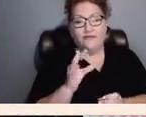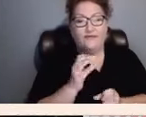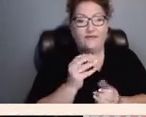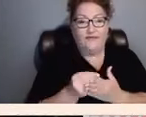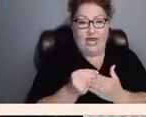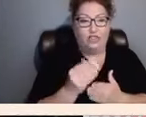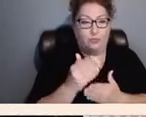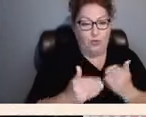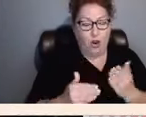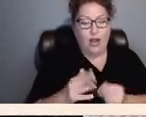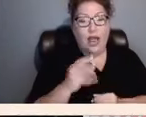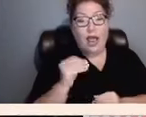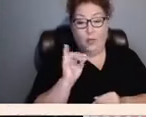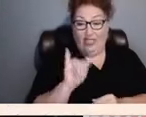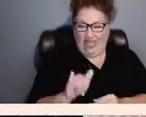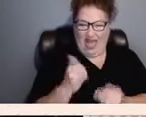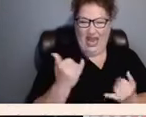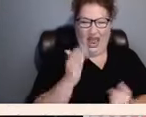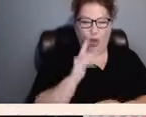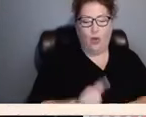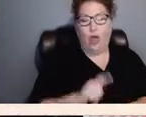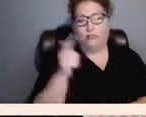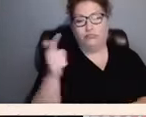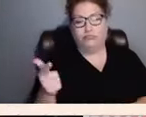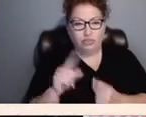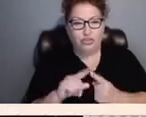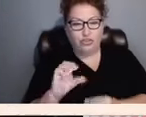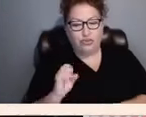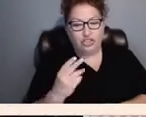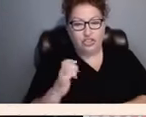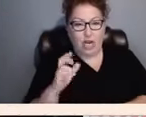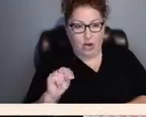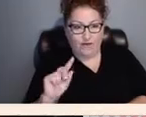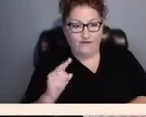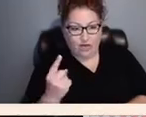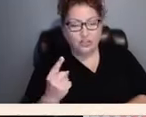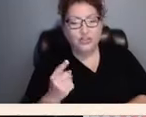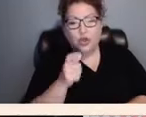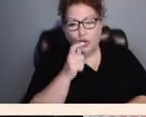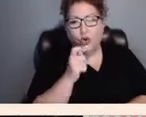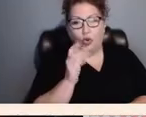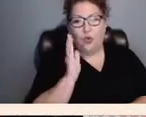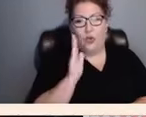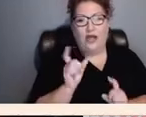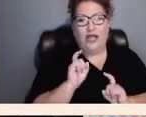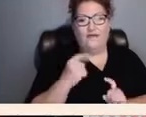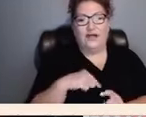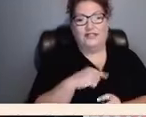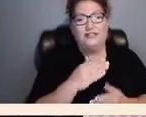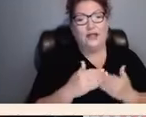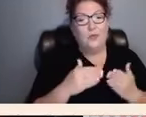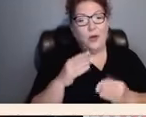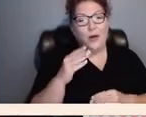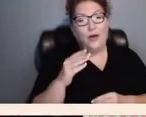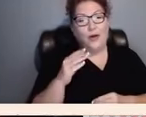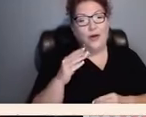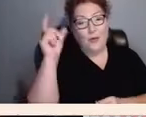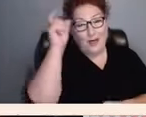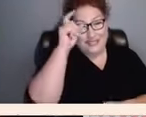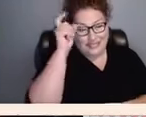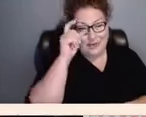with that, I'm going to now turn it over to Sharon first, who's going to give us some words of wisdom, which she is